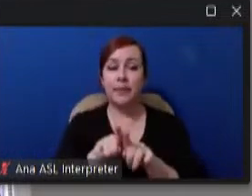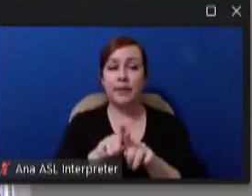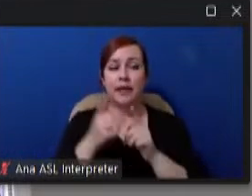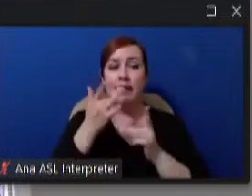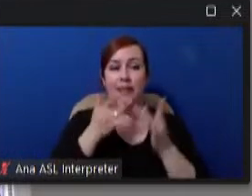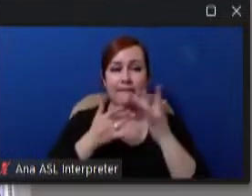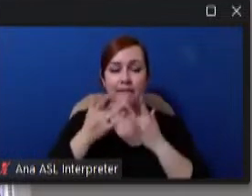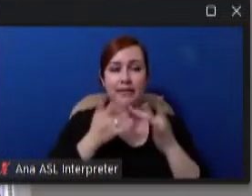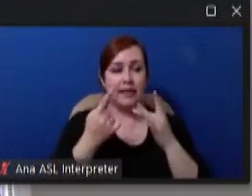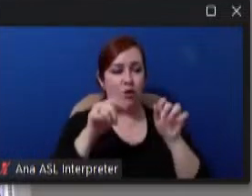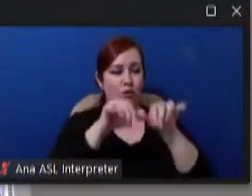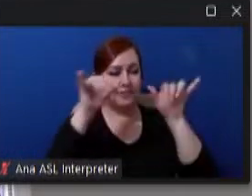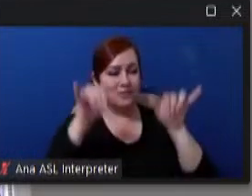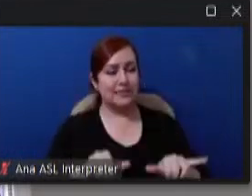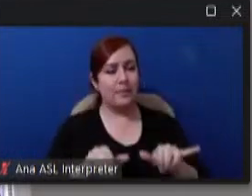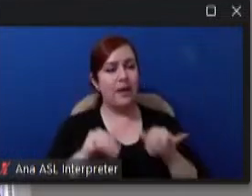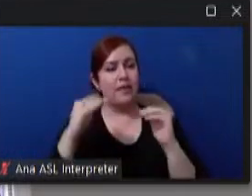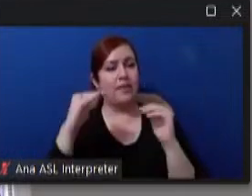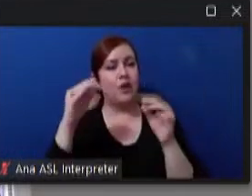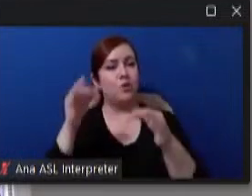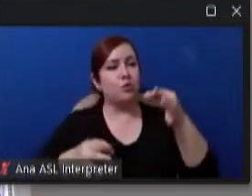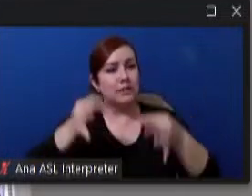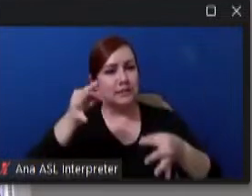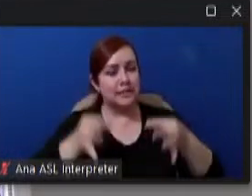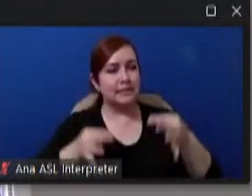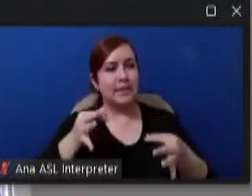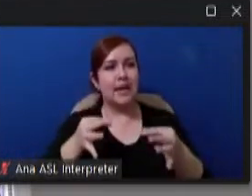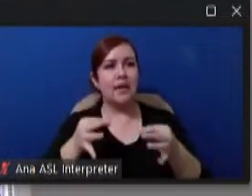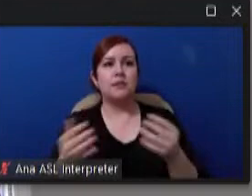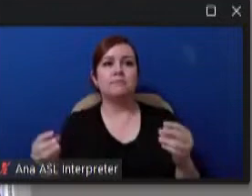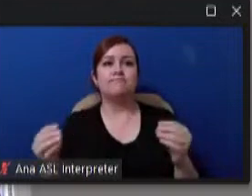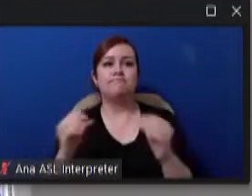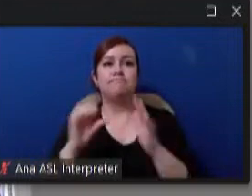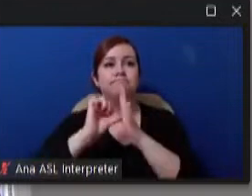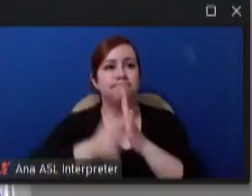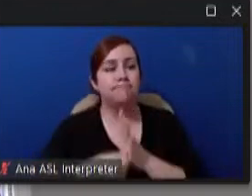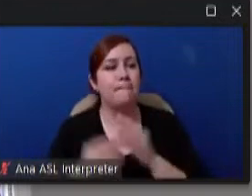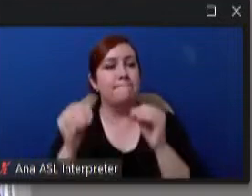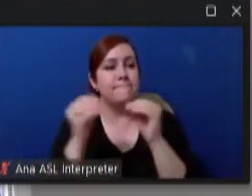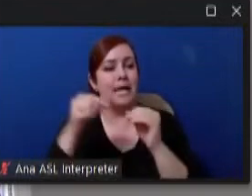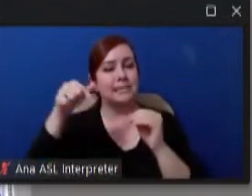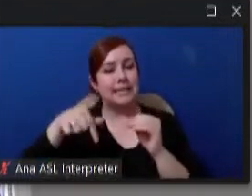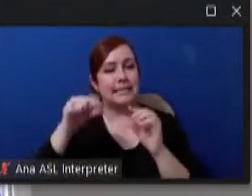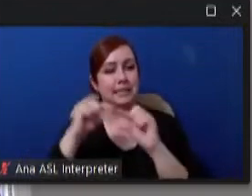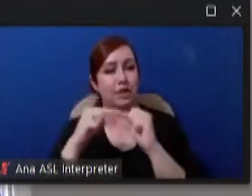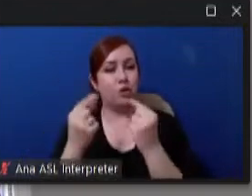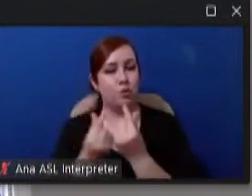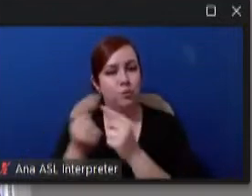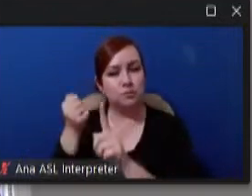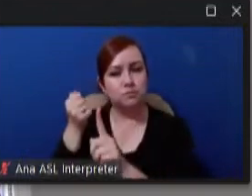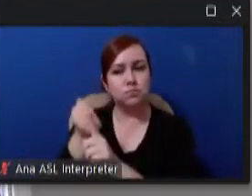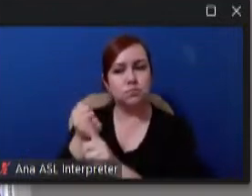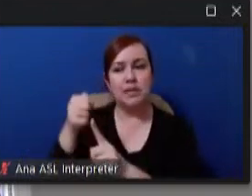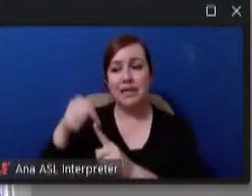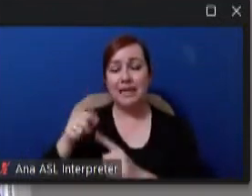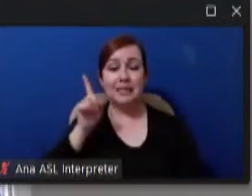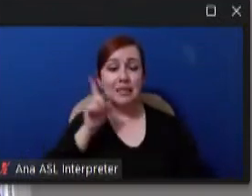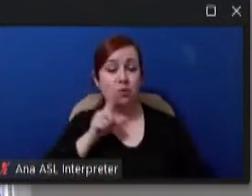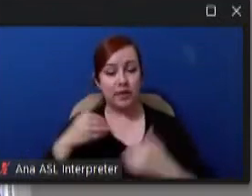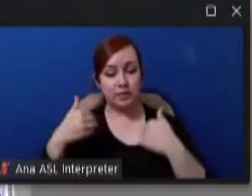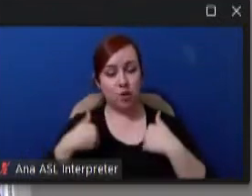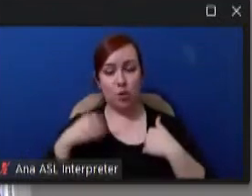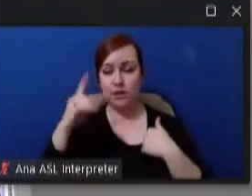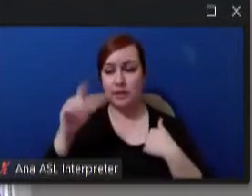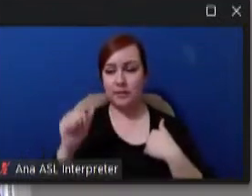of access to information and the lack of an effective justice system also undermines